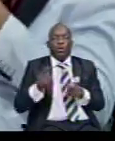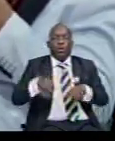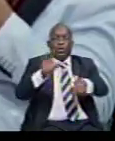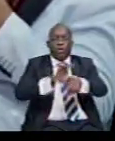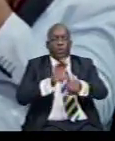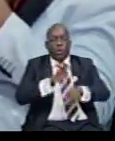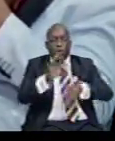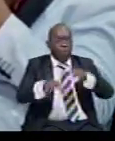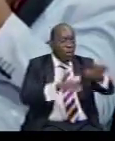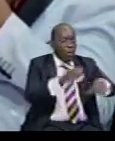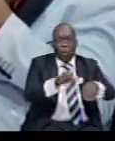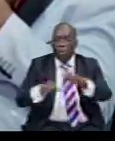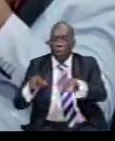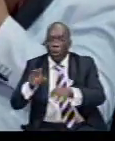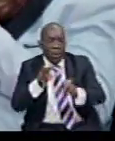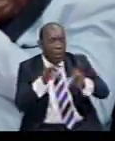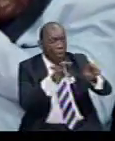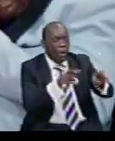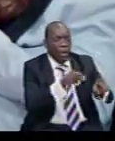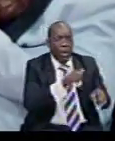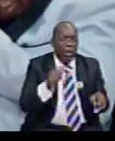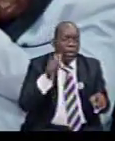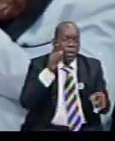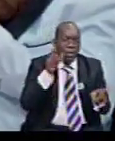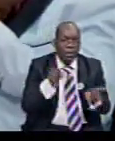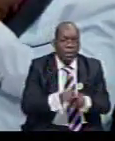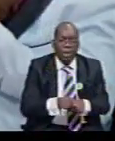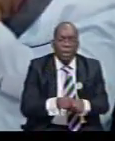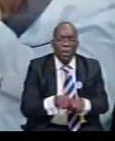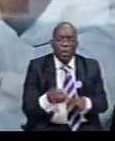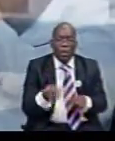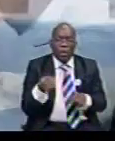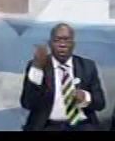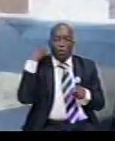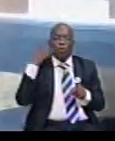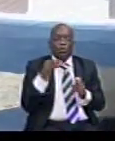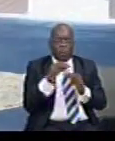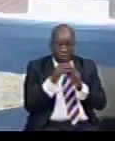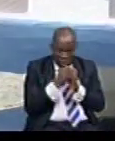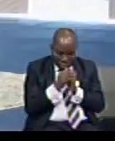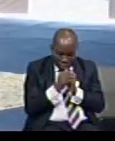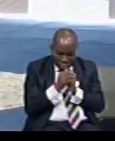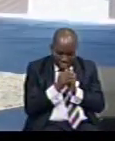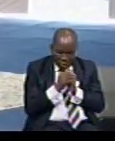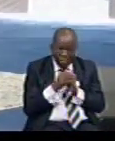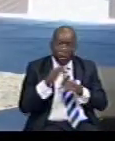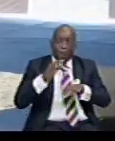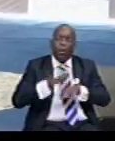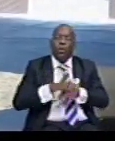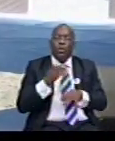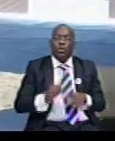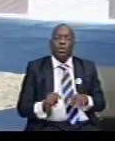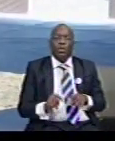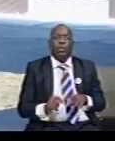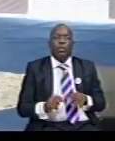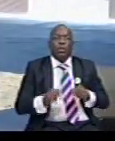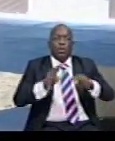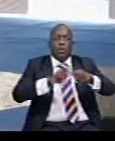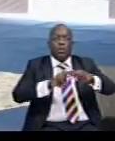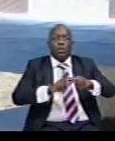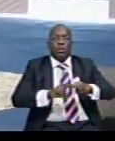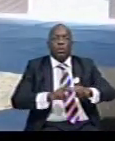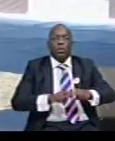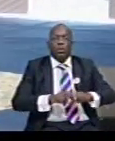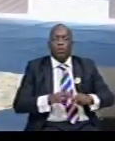just walking around. And his sister was, you know, bent ahead on the bench in front of her.